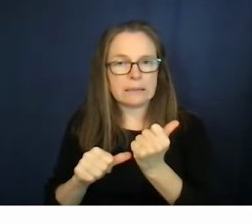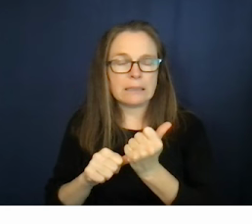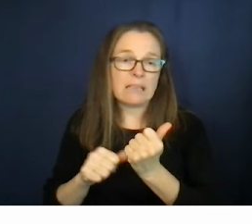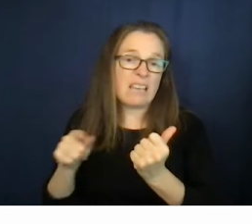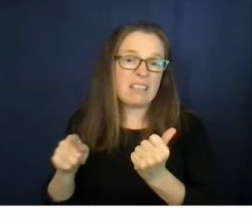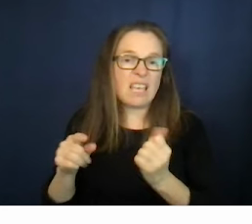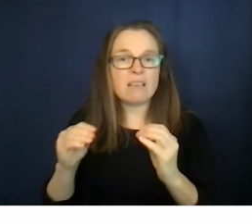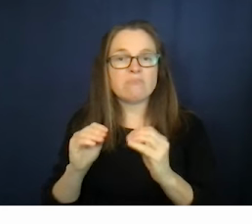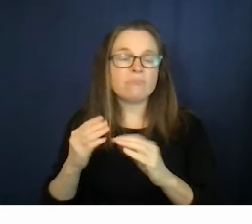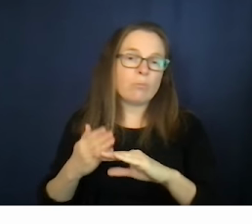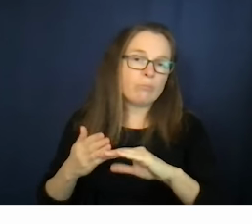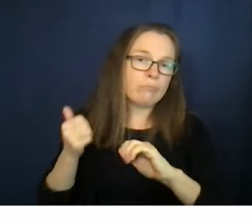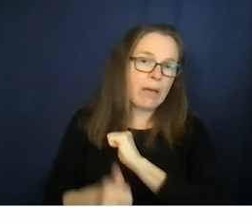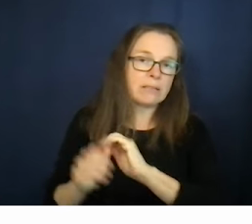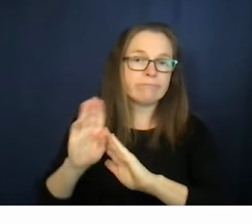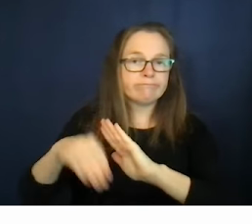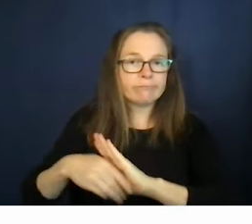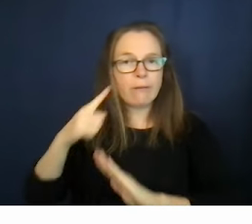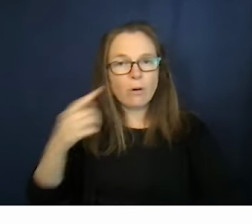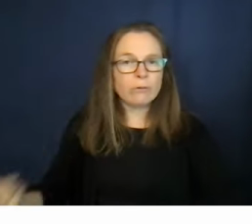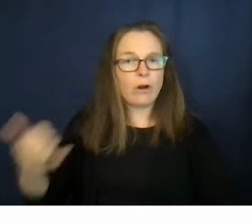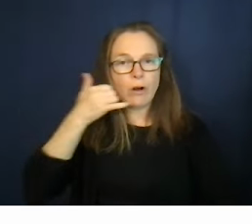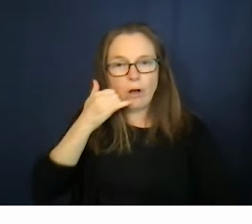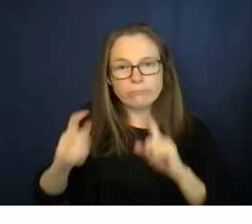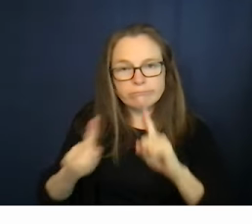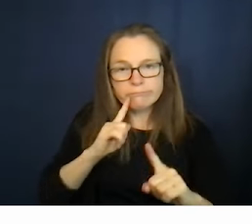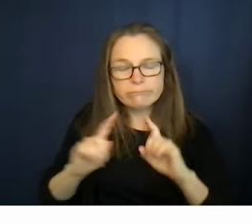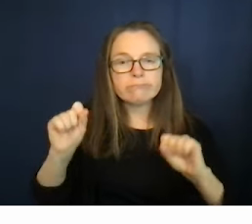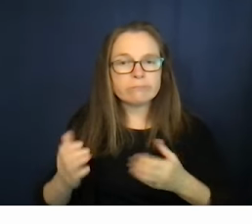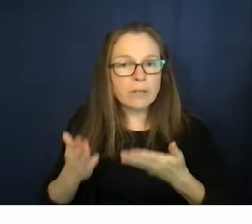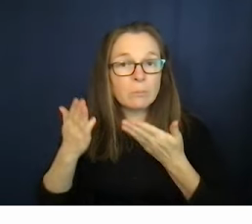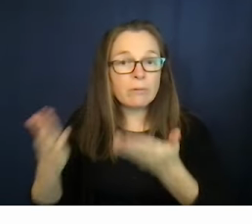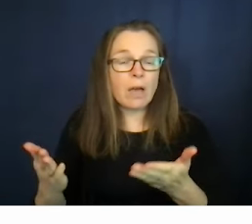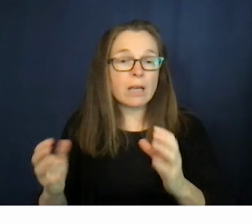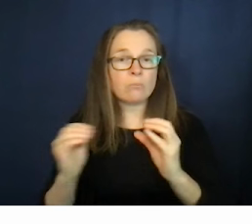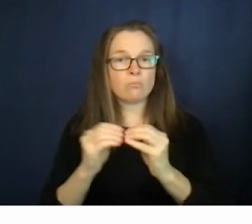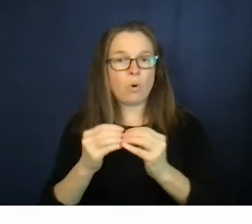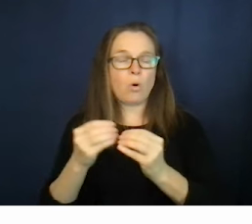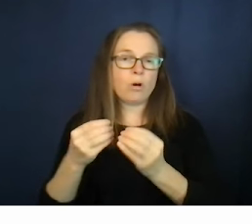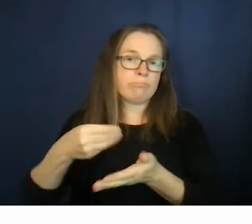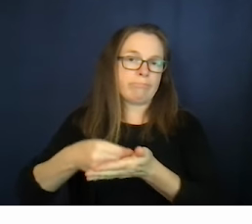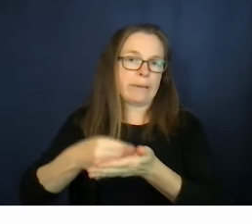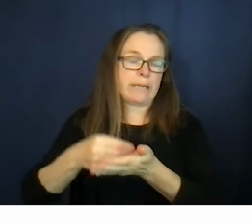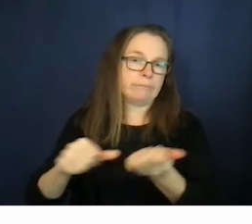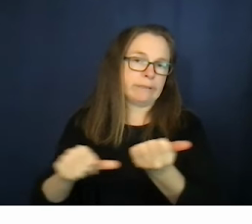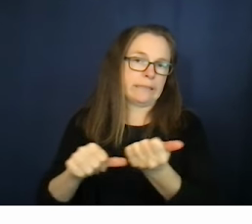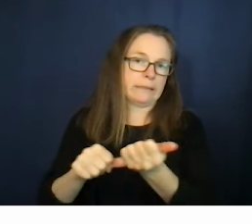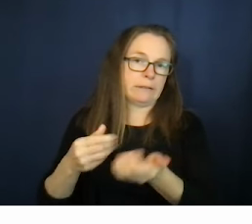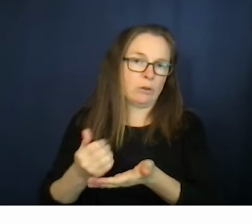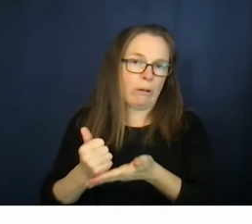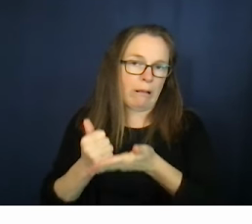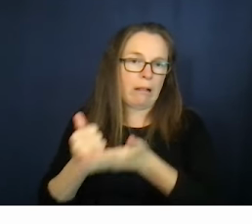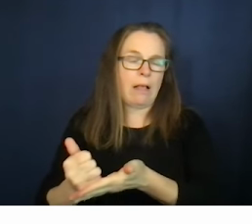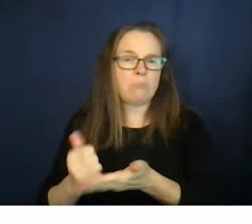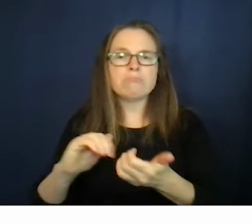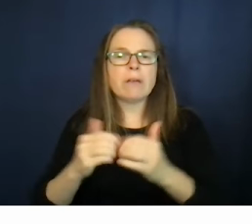30 minutes a call, we are able to provide with further financial assistance, and that would be